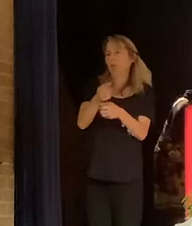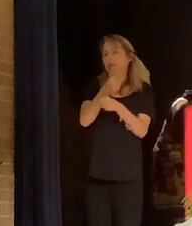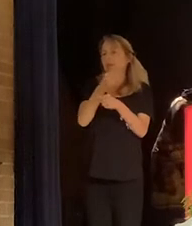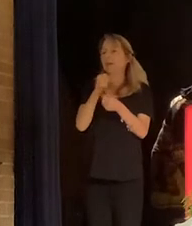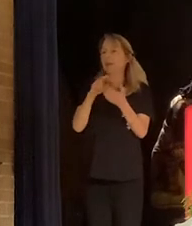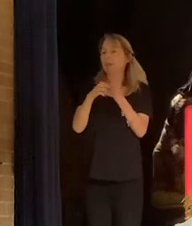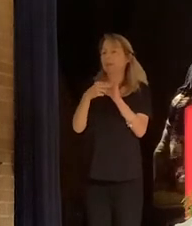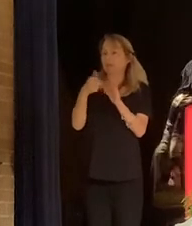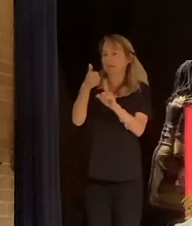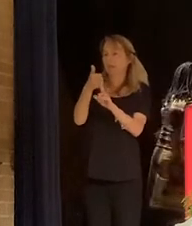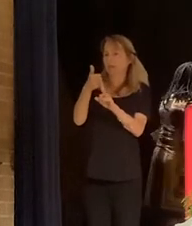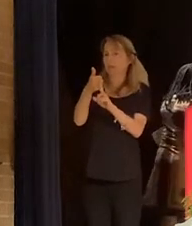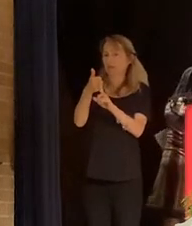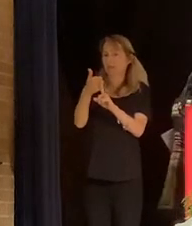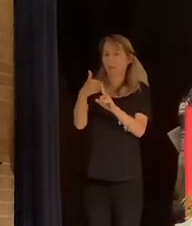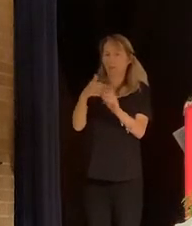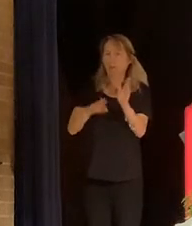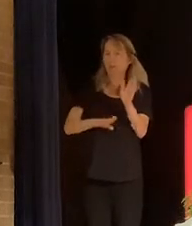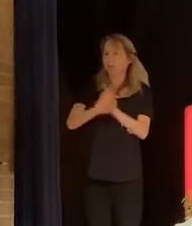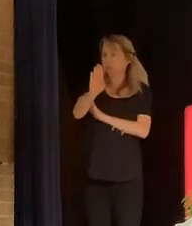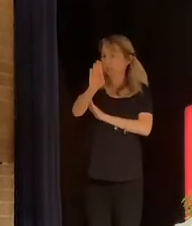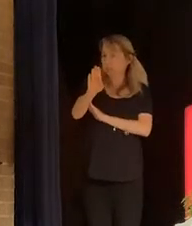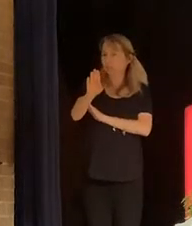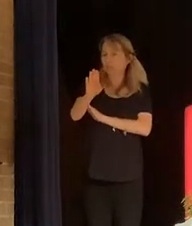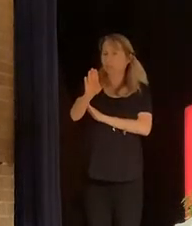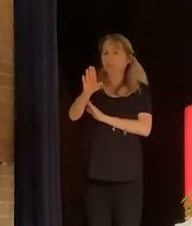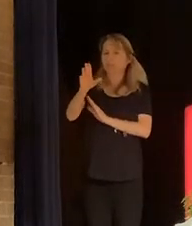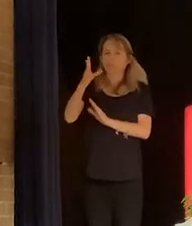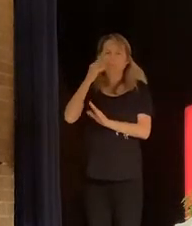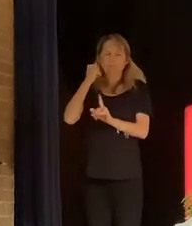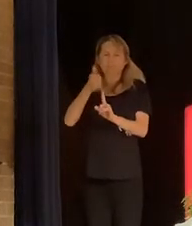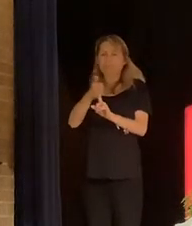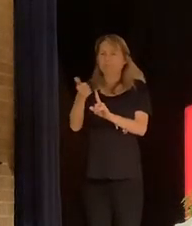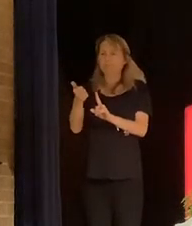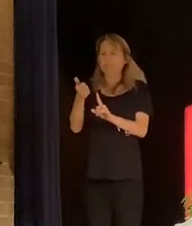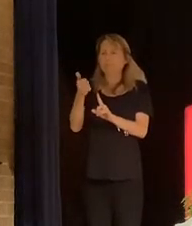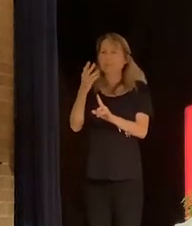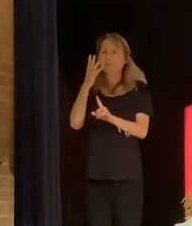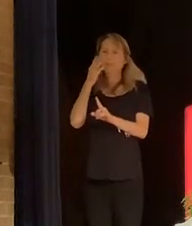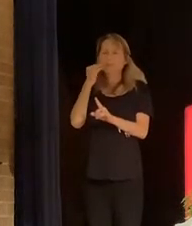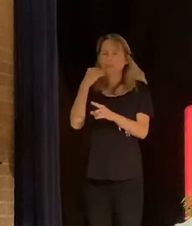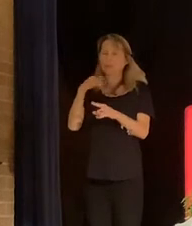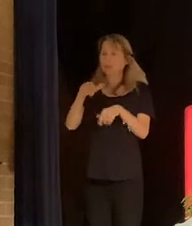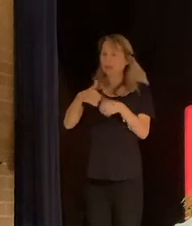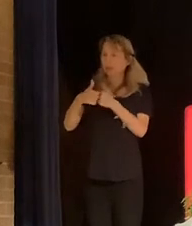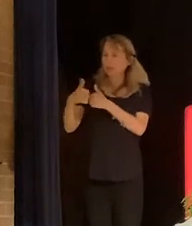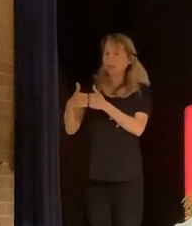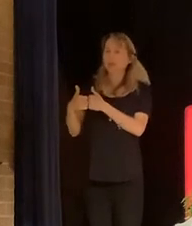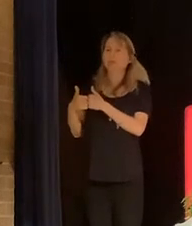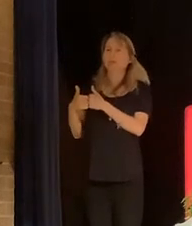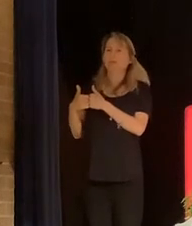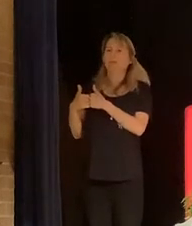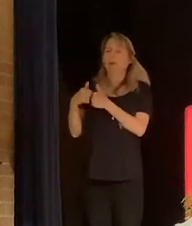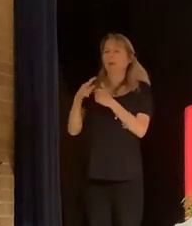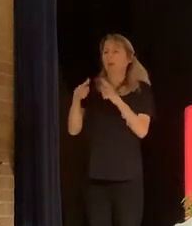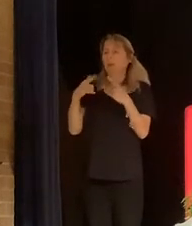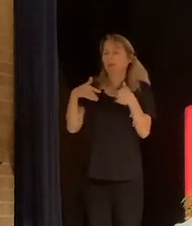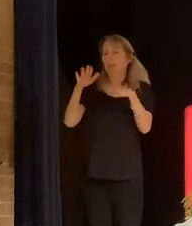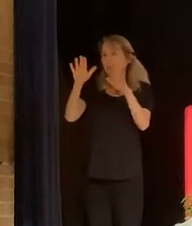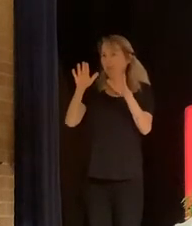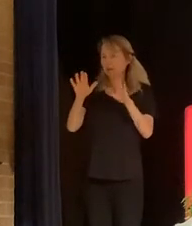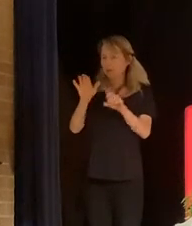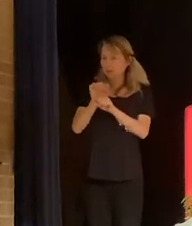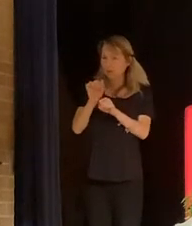years. These students have faced tremendous challenges in learning to work and have done an outstanding job, whether it's